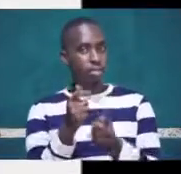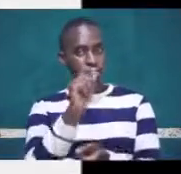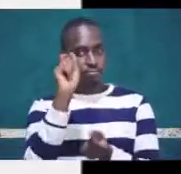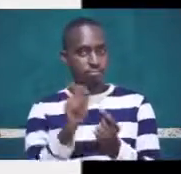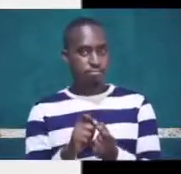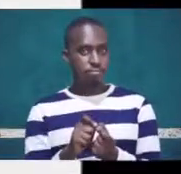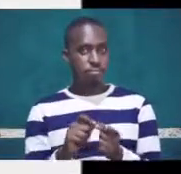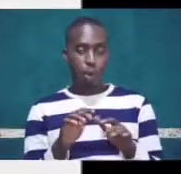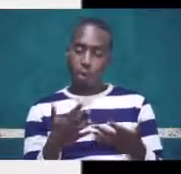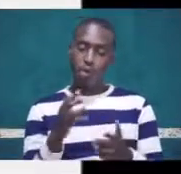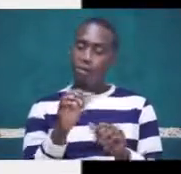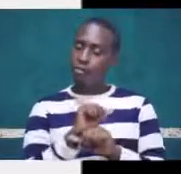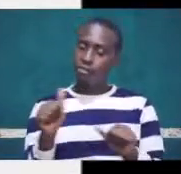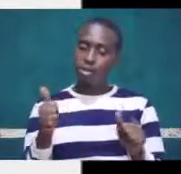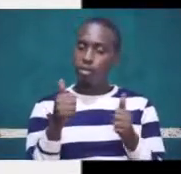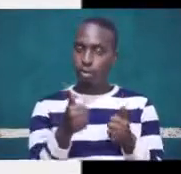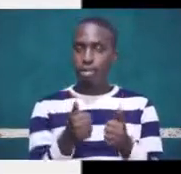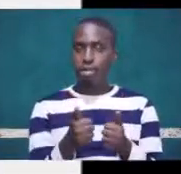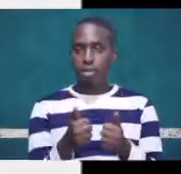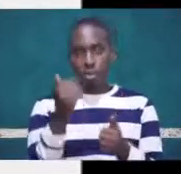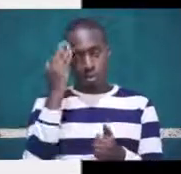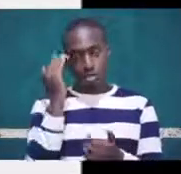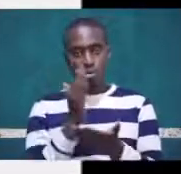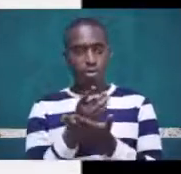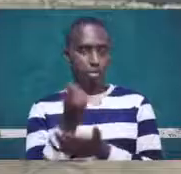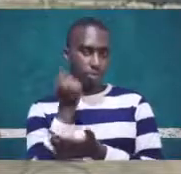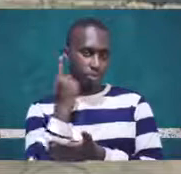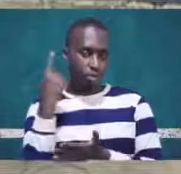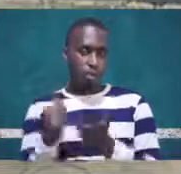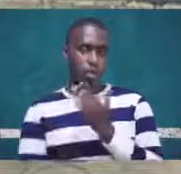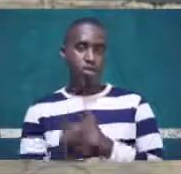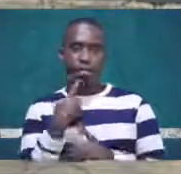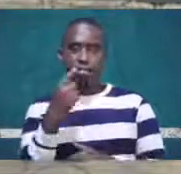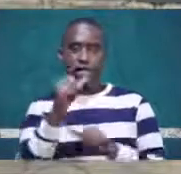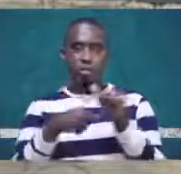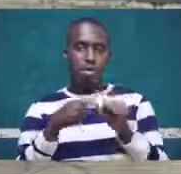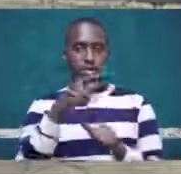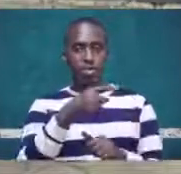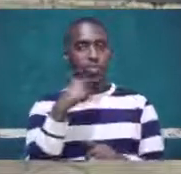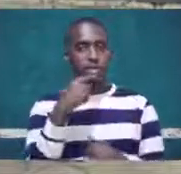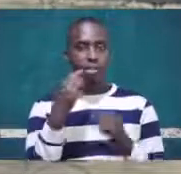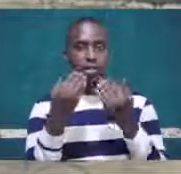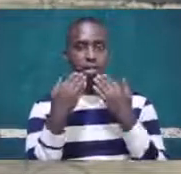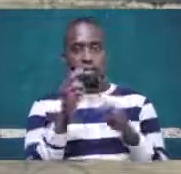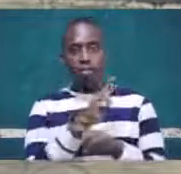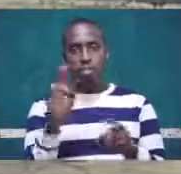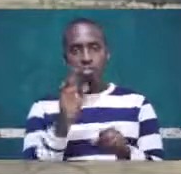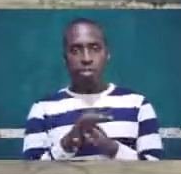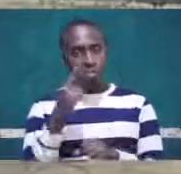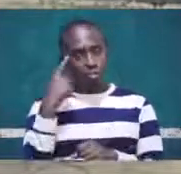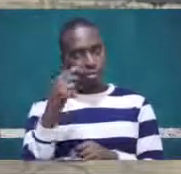well, because you've understood what we have talked about in this lesson. Thank you very much